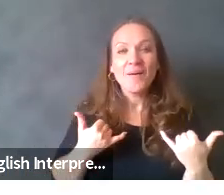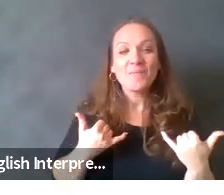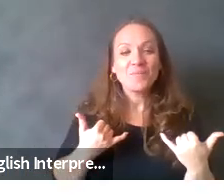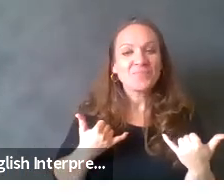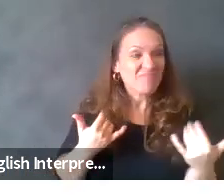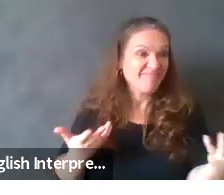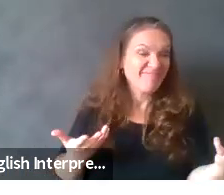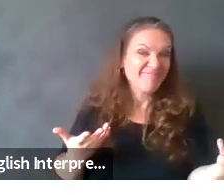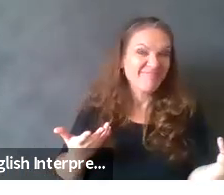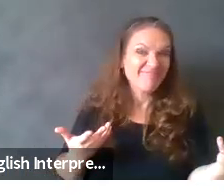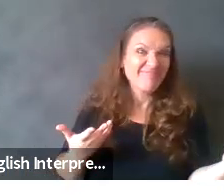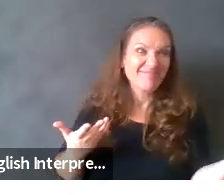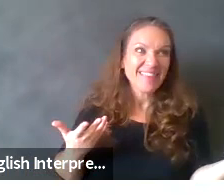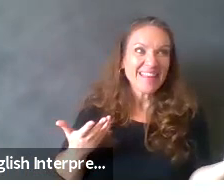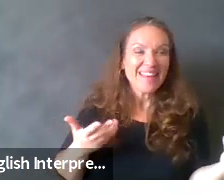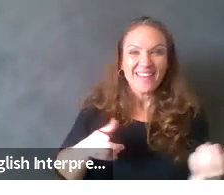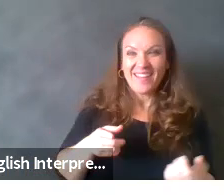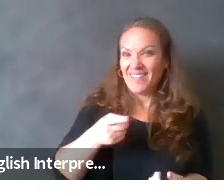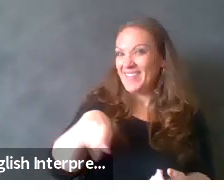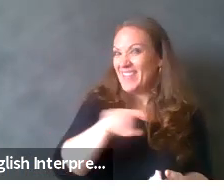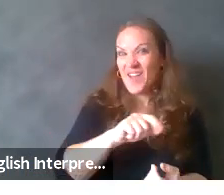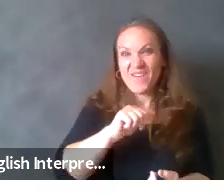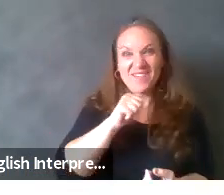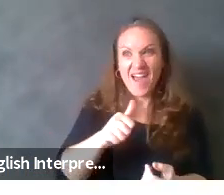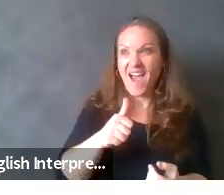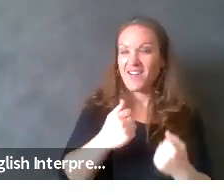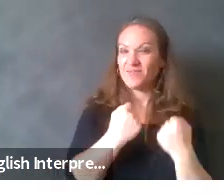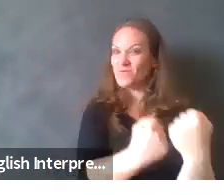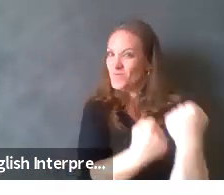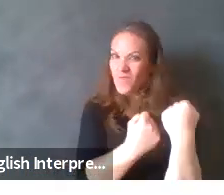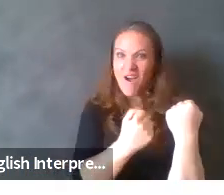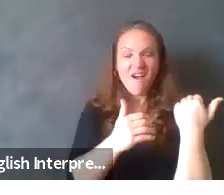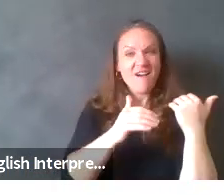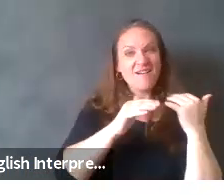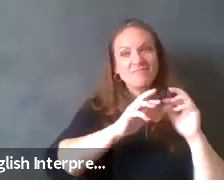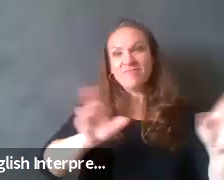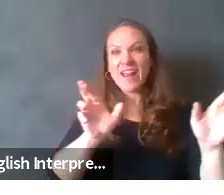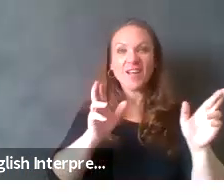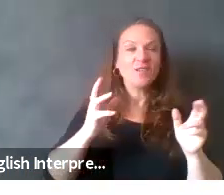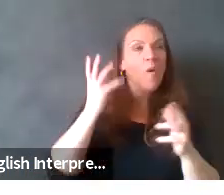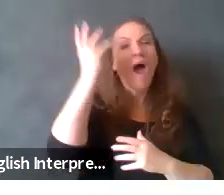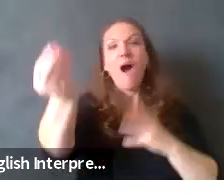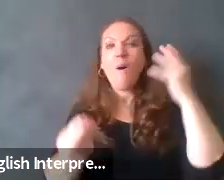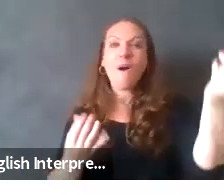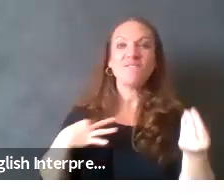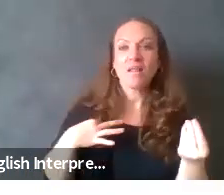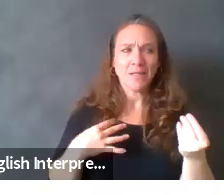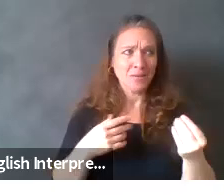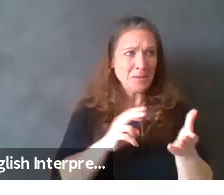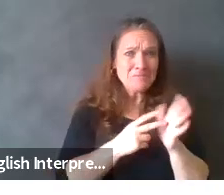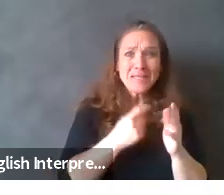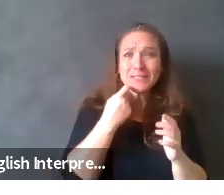they're not really in a place in their life. They're starting families, they're starting jobs, they're looking for jobs right